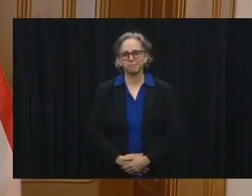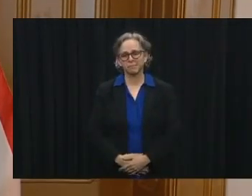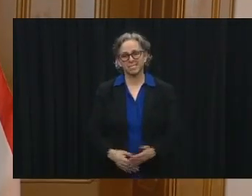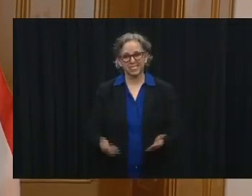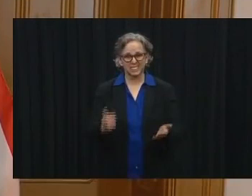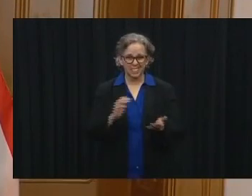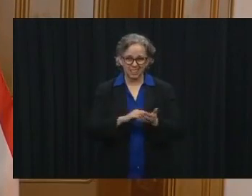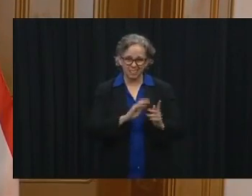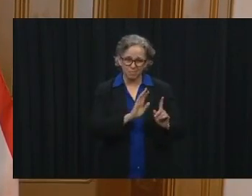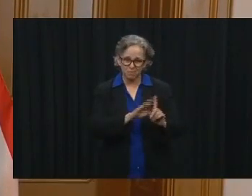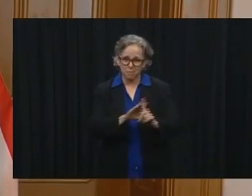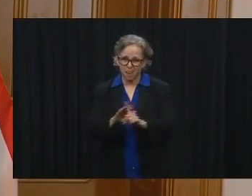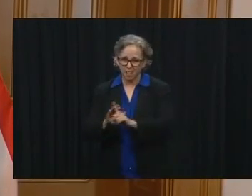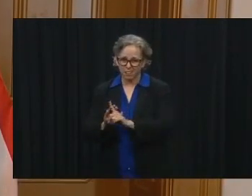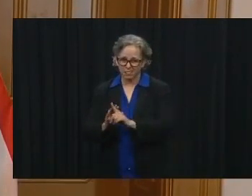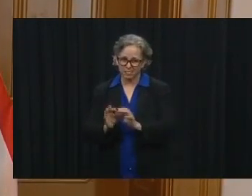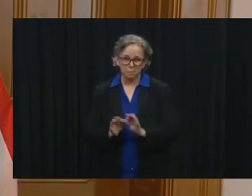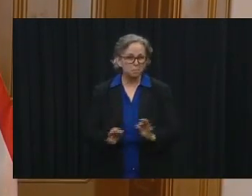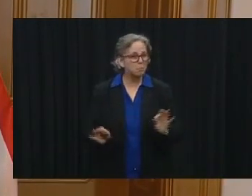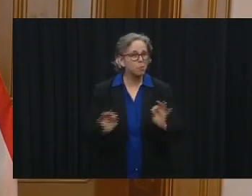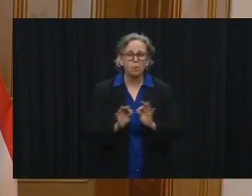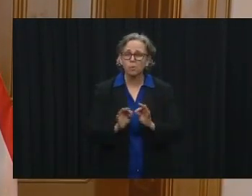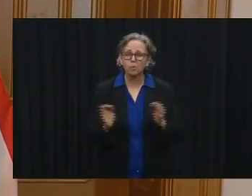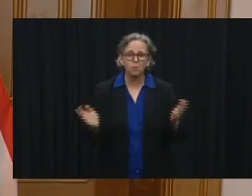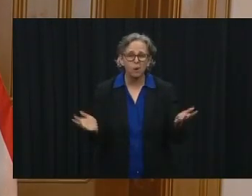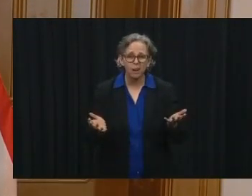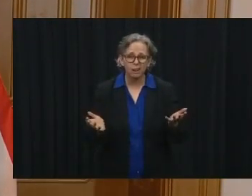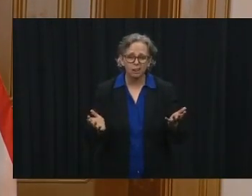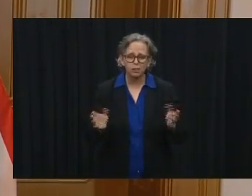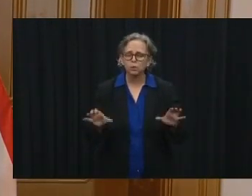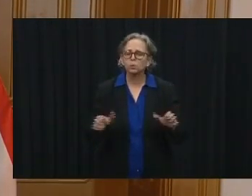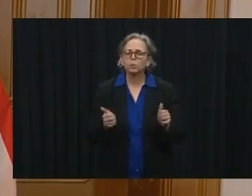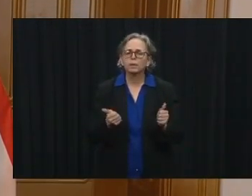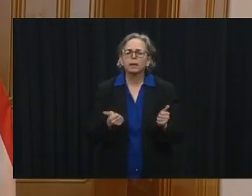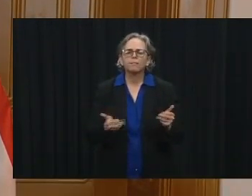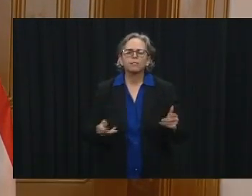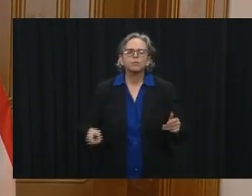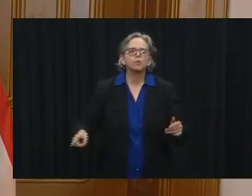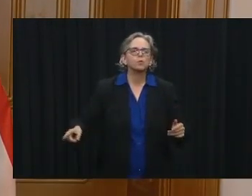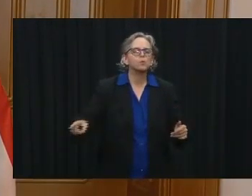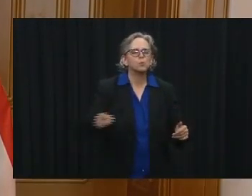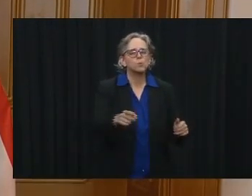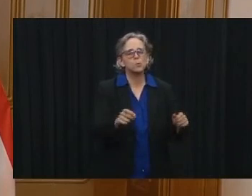for us to do everything we can to reduce the casualties.